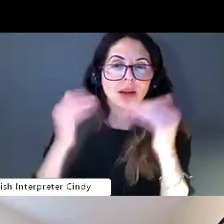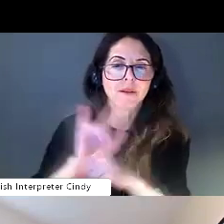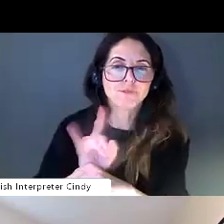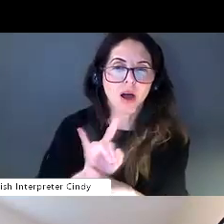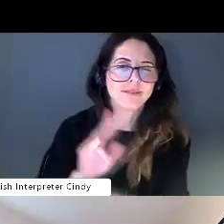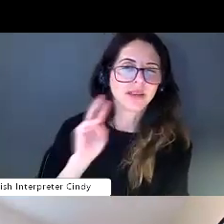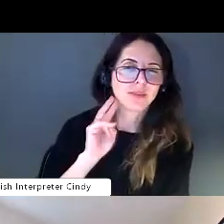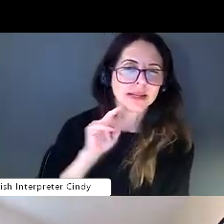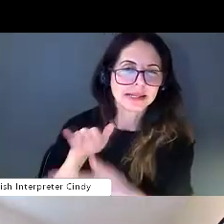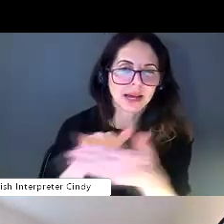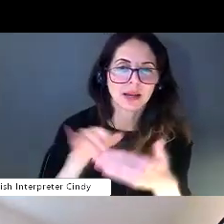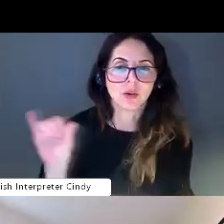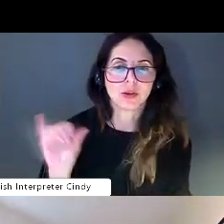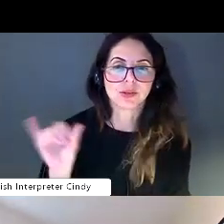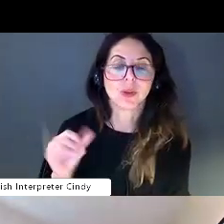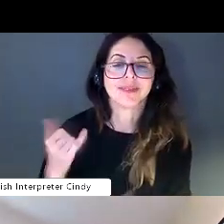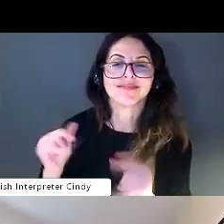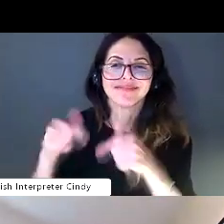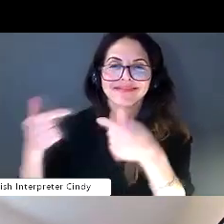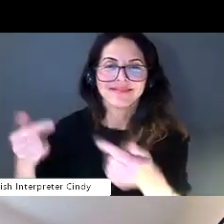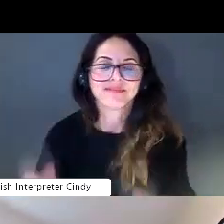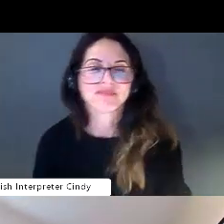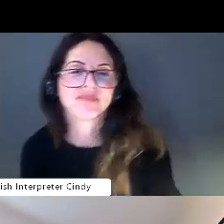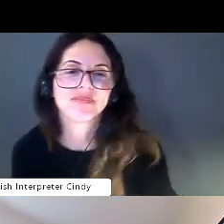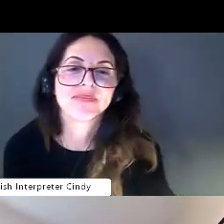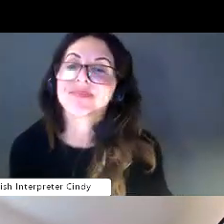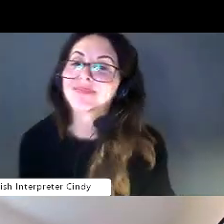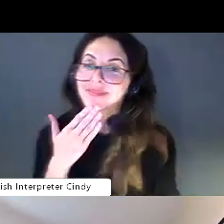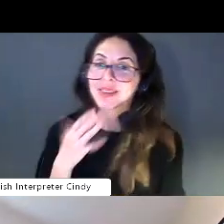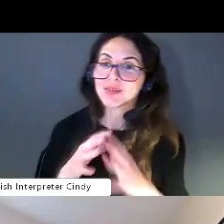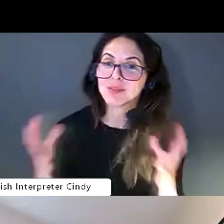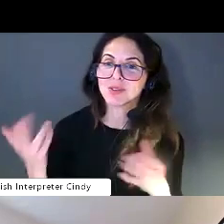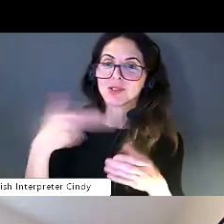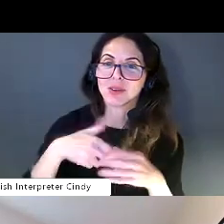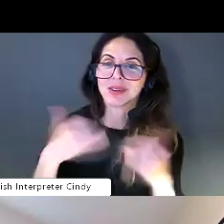study as well. So I'll turn it over to you, Joshua. Thank you again for joining us today.